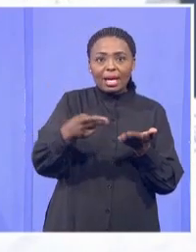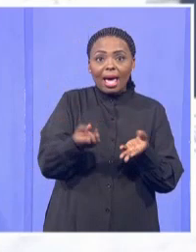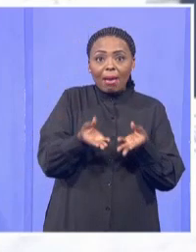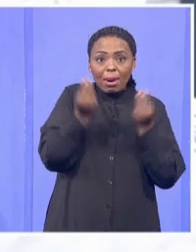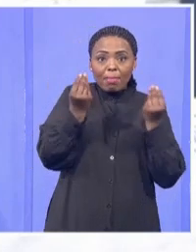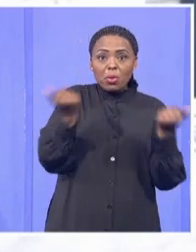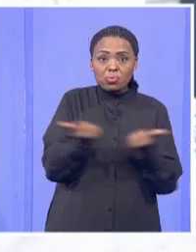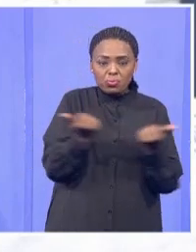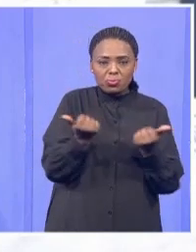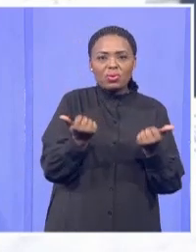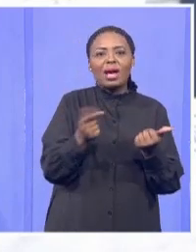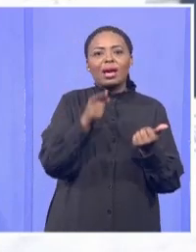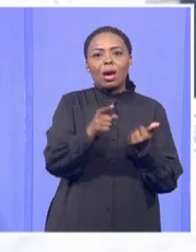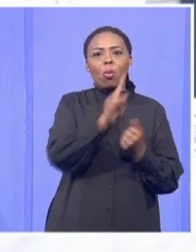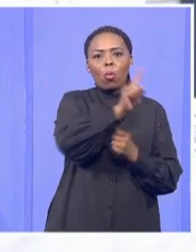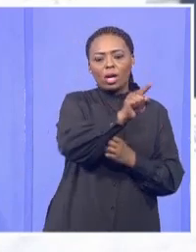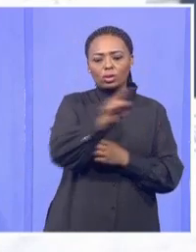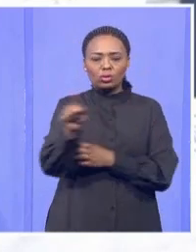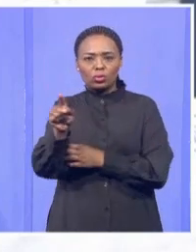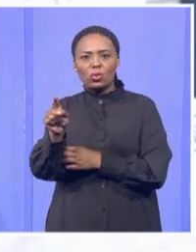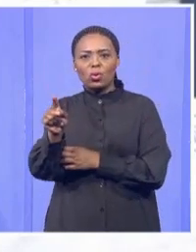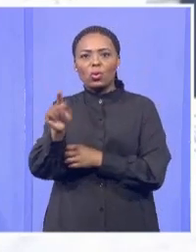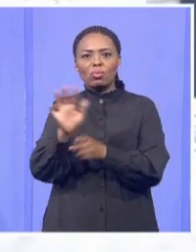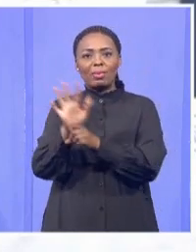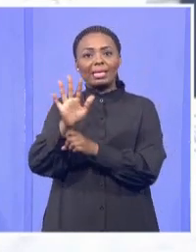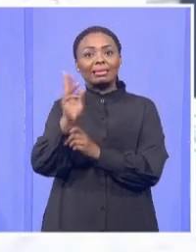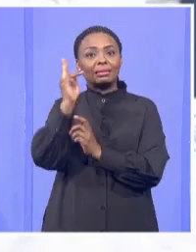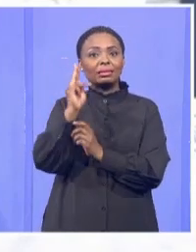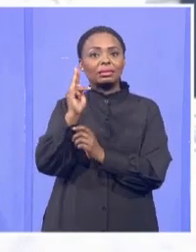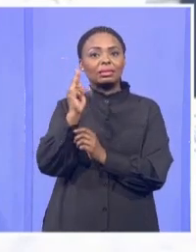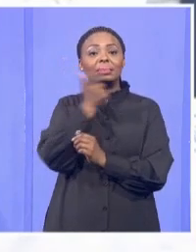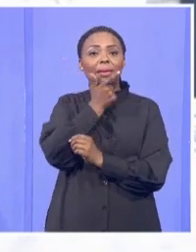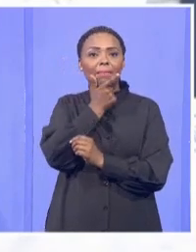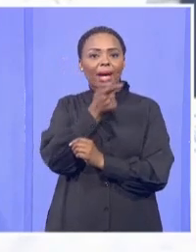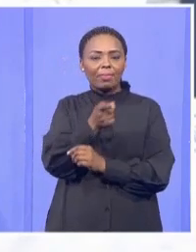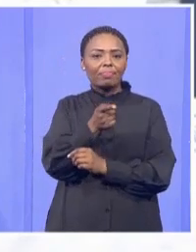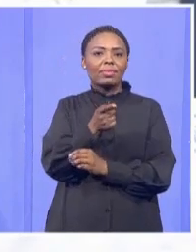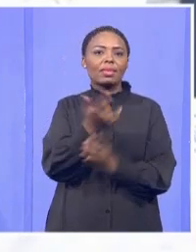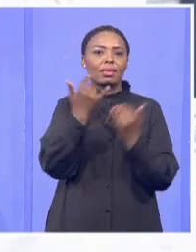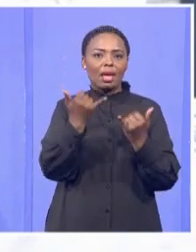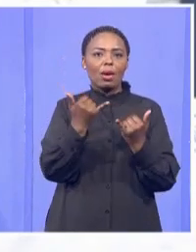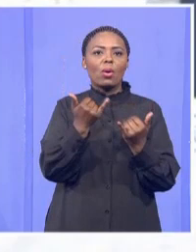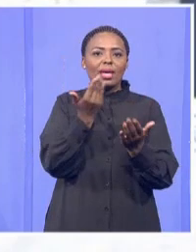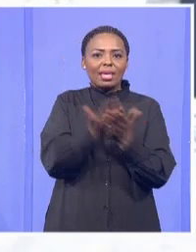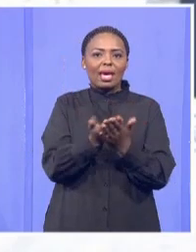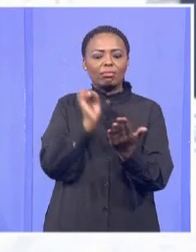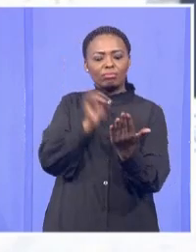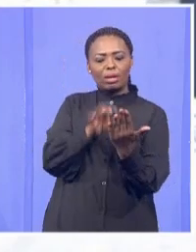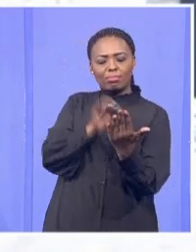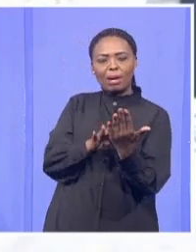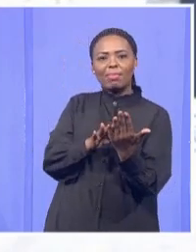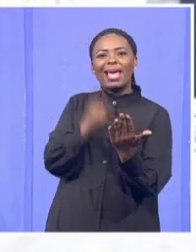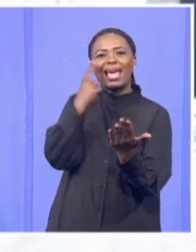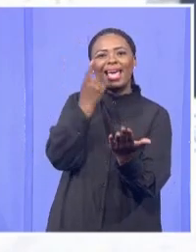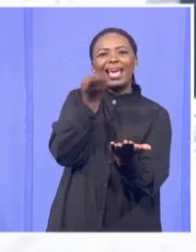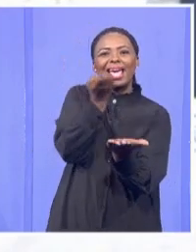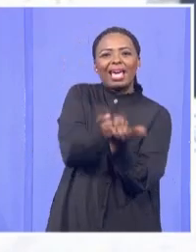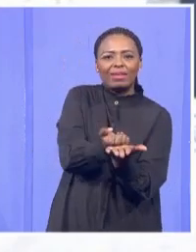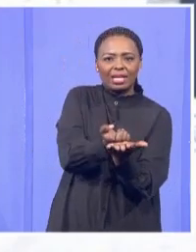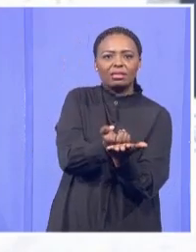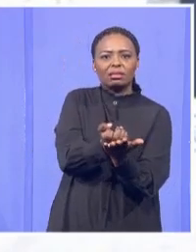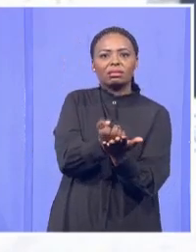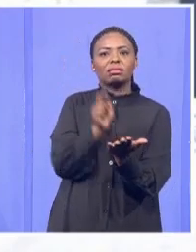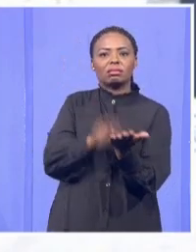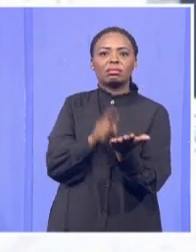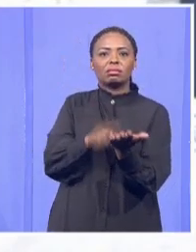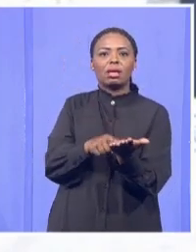of December to upload the necessary required documentation or evidence of that proof of